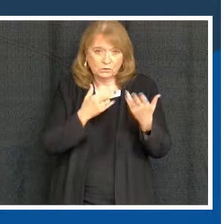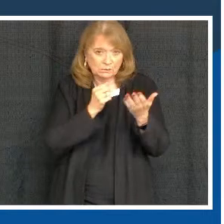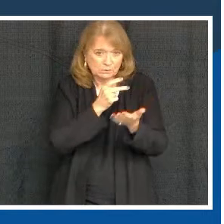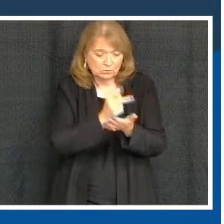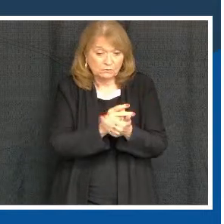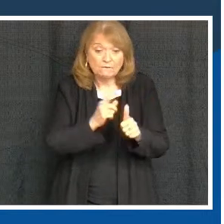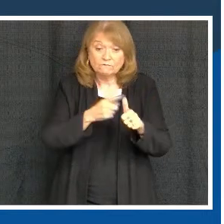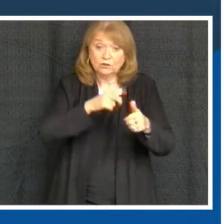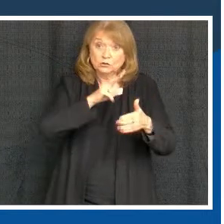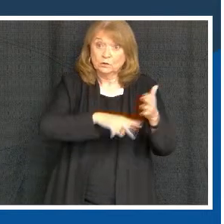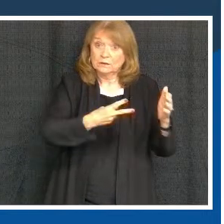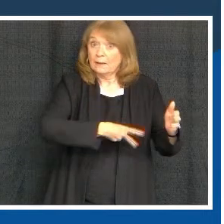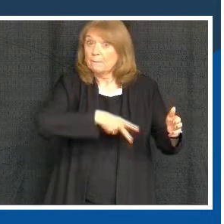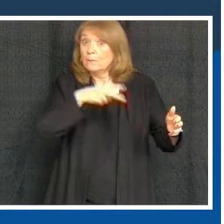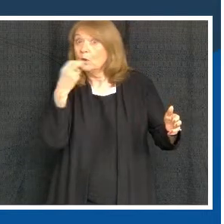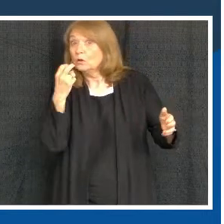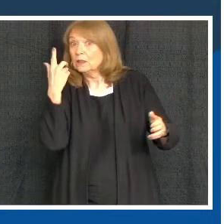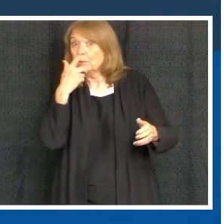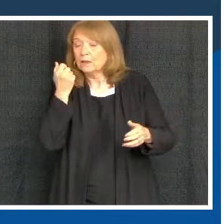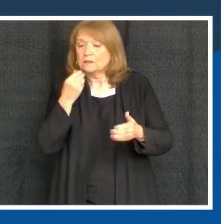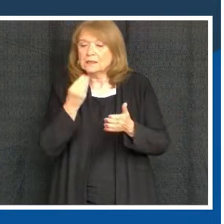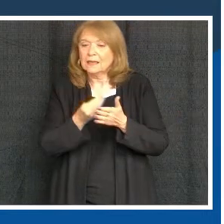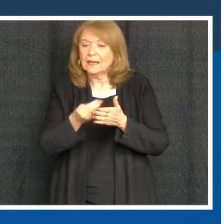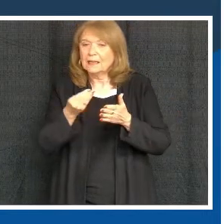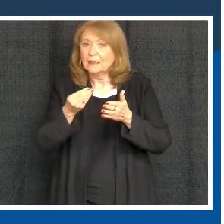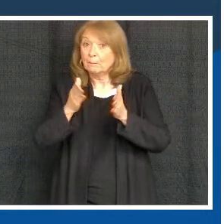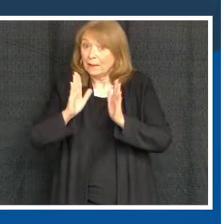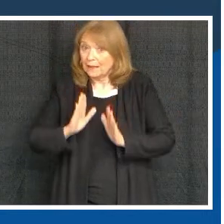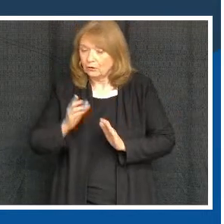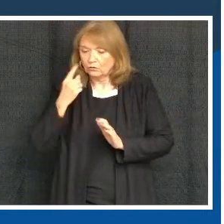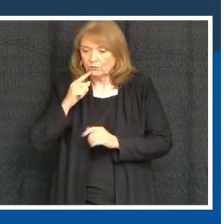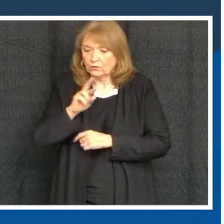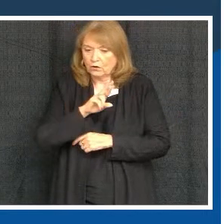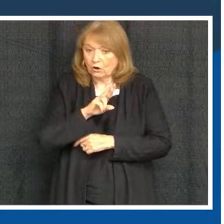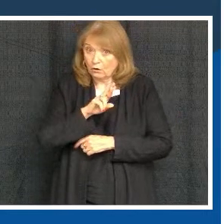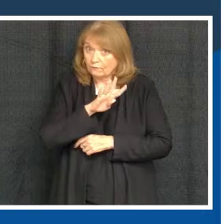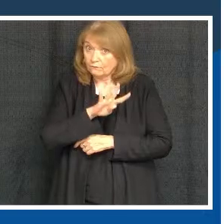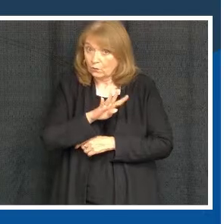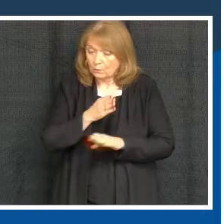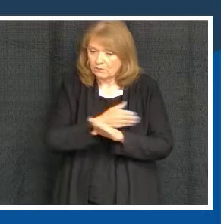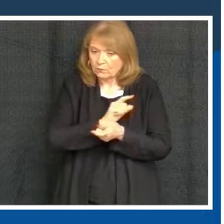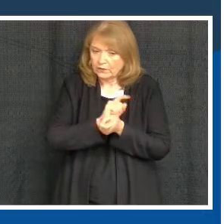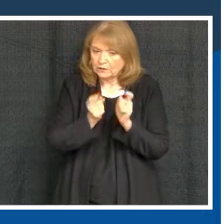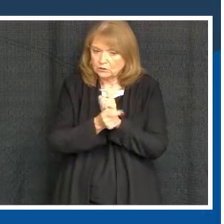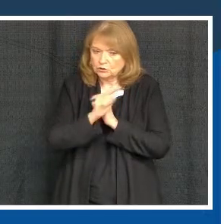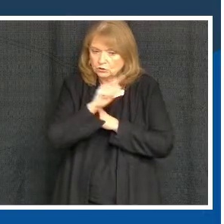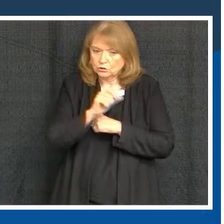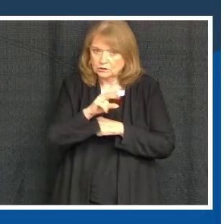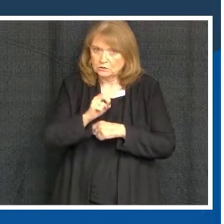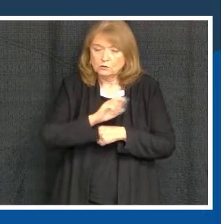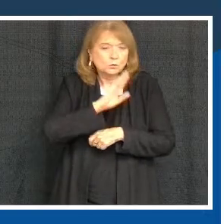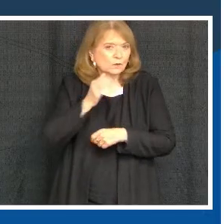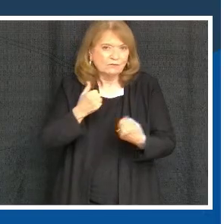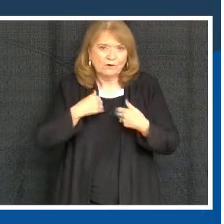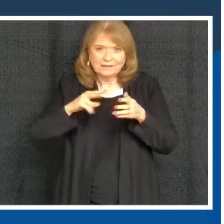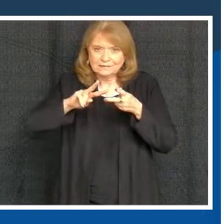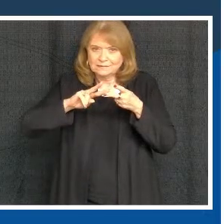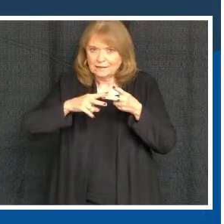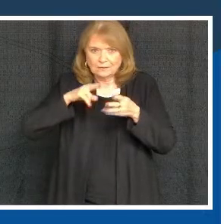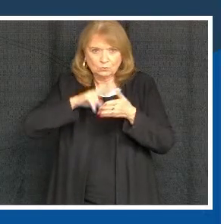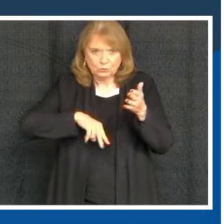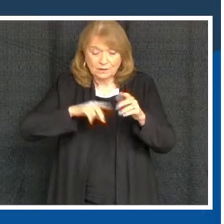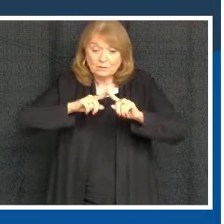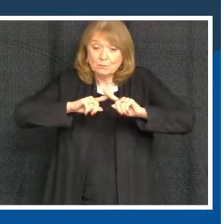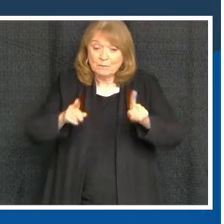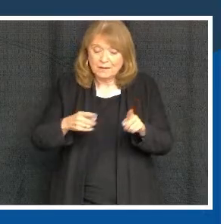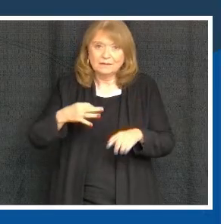it because they actually got a buyer for the R4 before they actually changed the zone. So they never went through second reading. But the